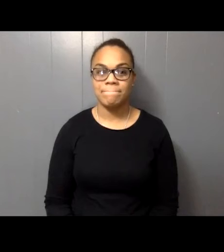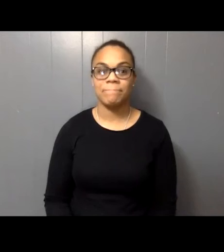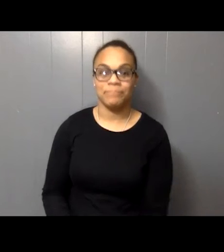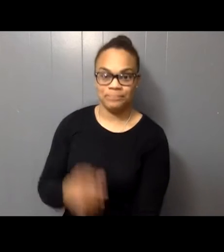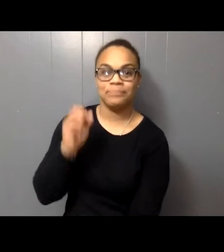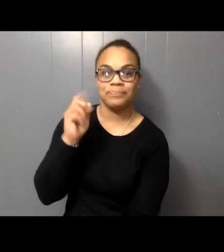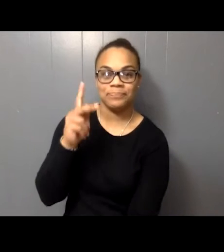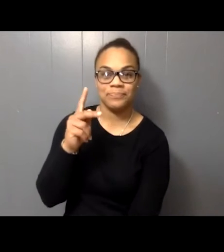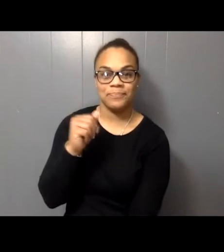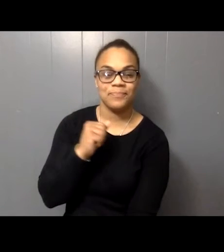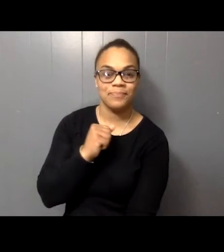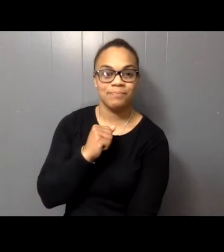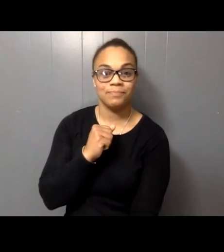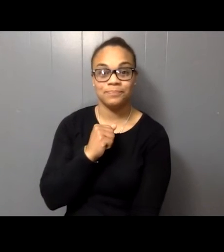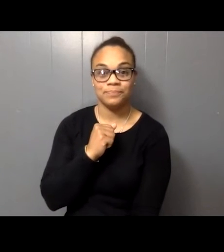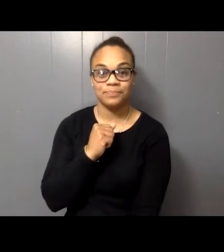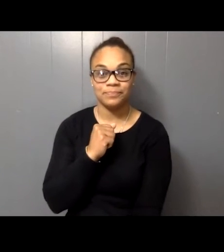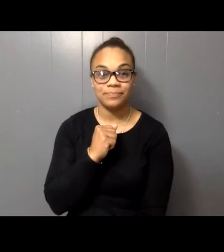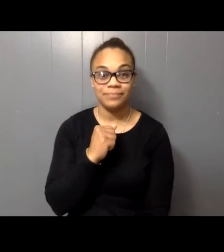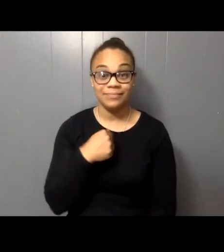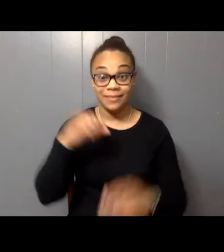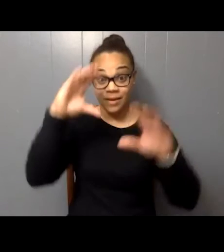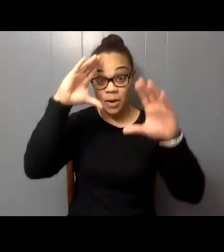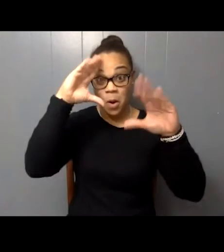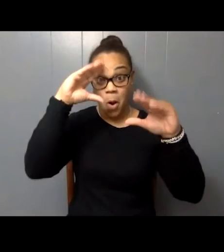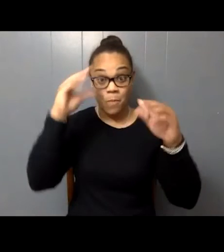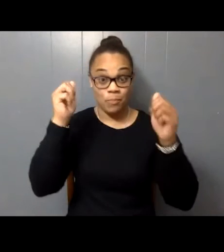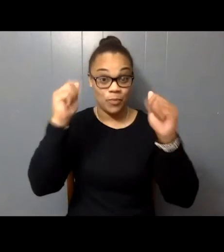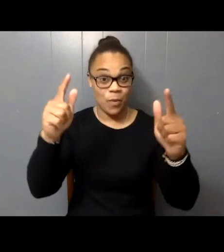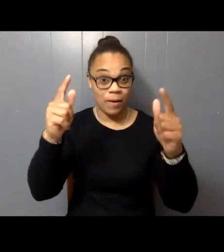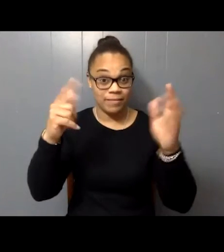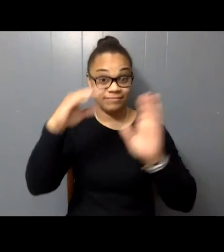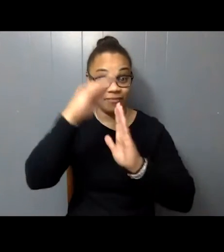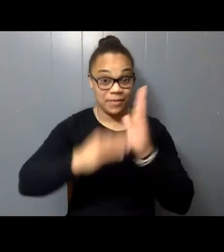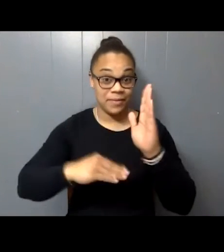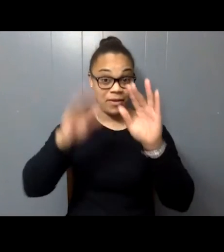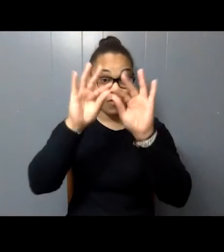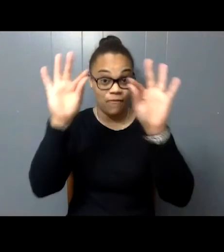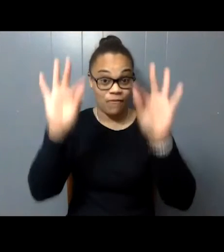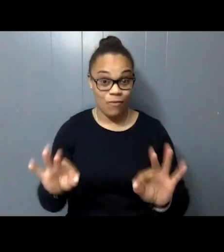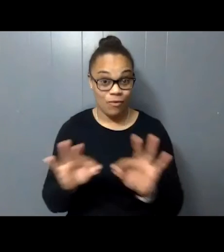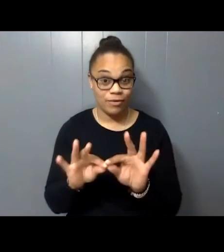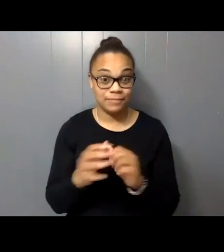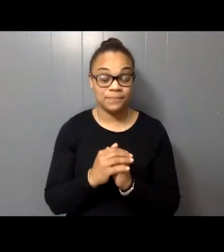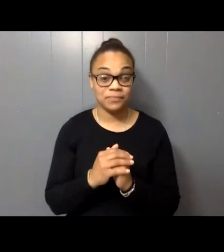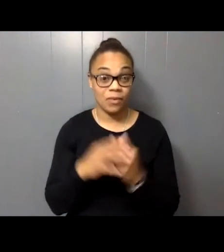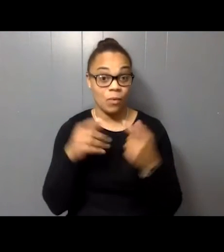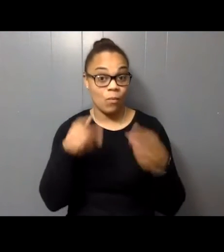Okay, so I hope everybody filled out the form. You can still be filling it out while I'm presenting, so that's perfectly